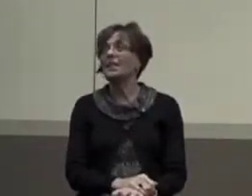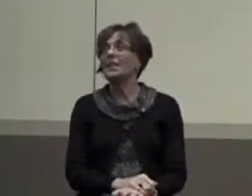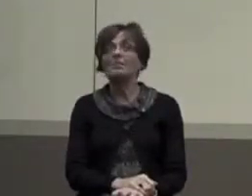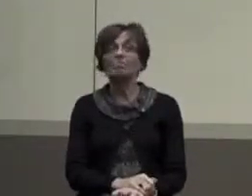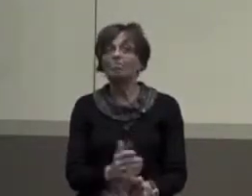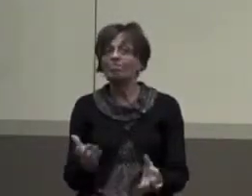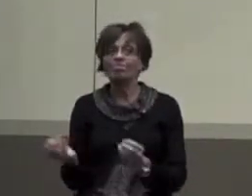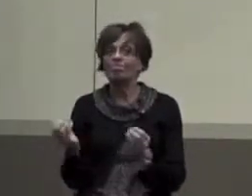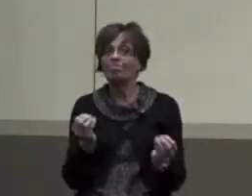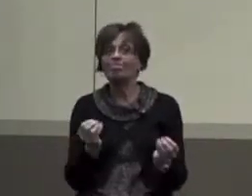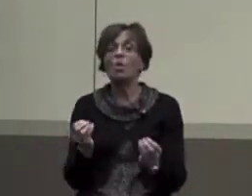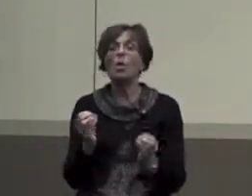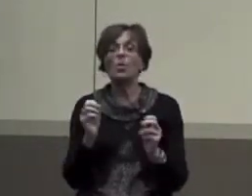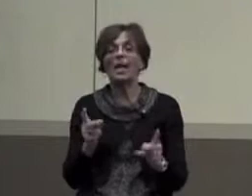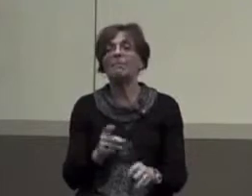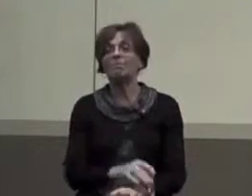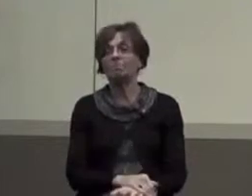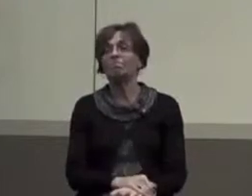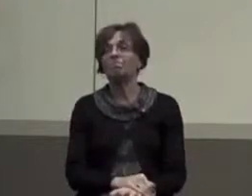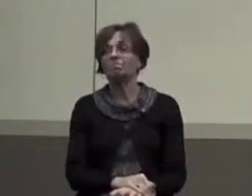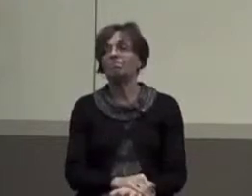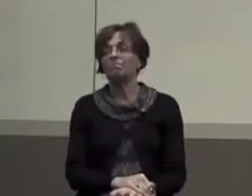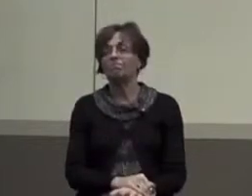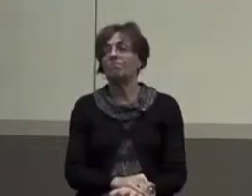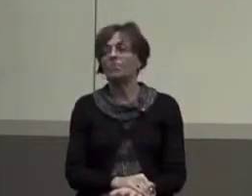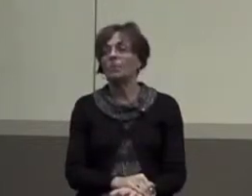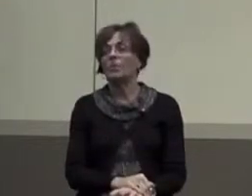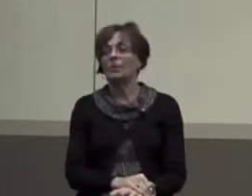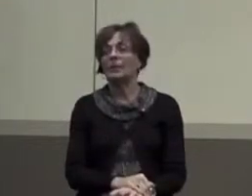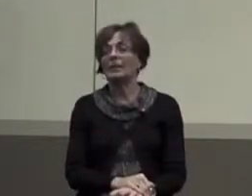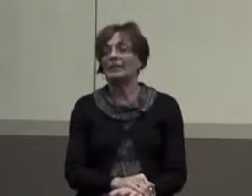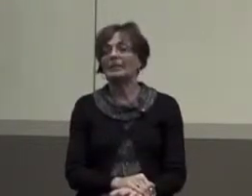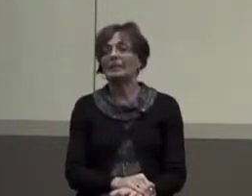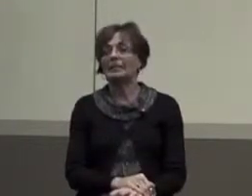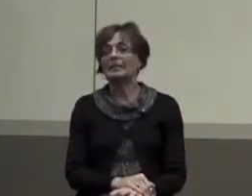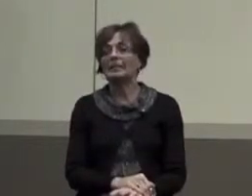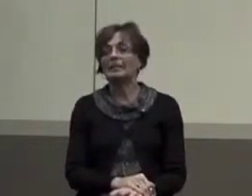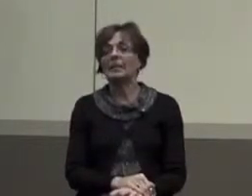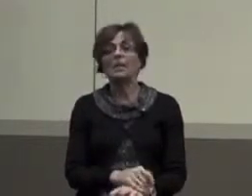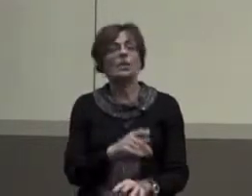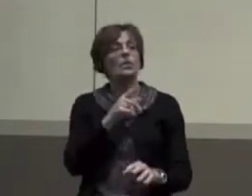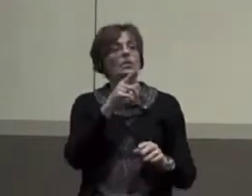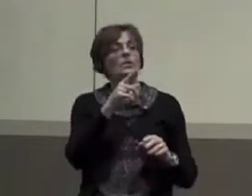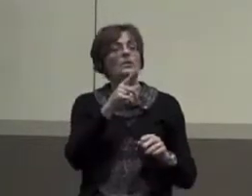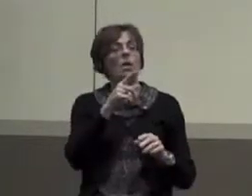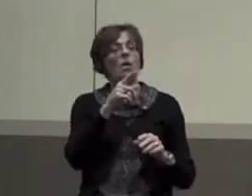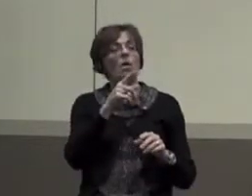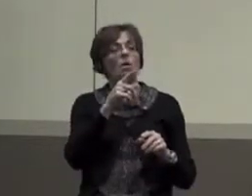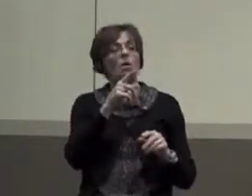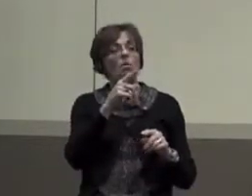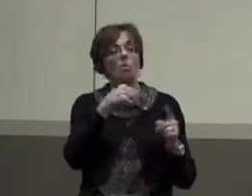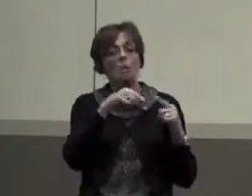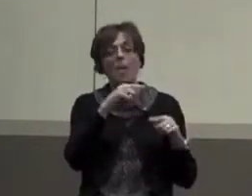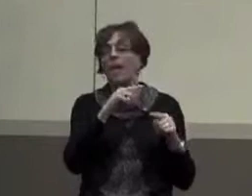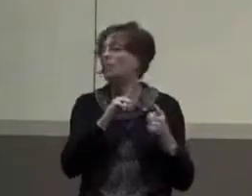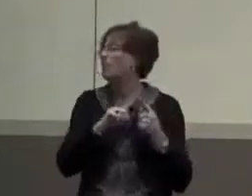None? Okay. So going back to,